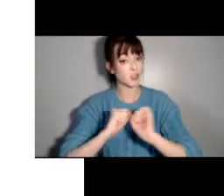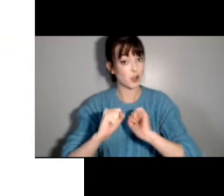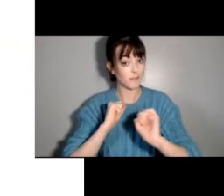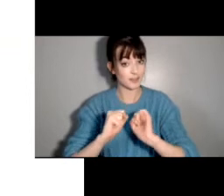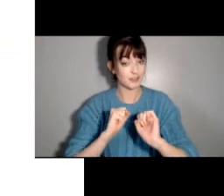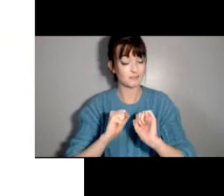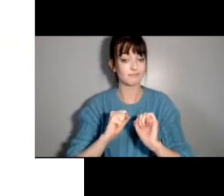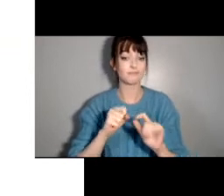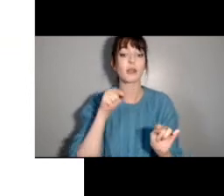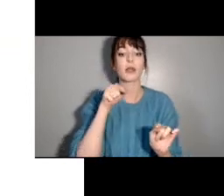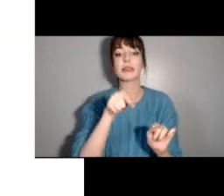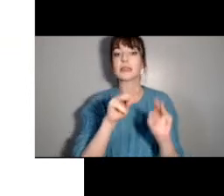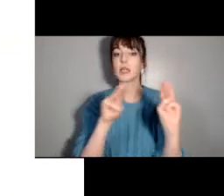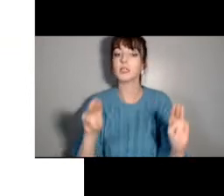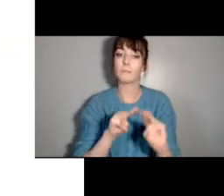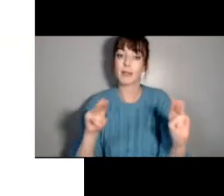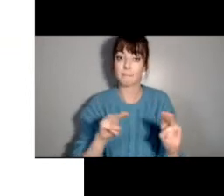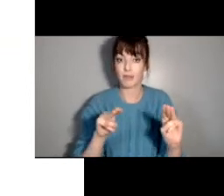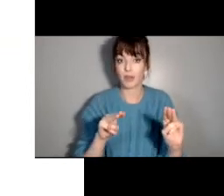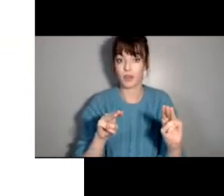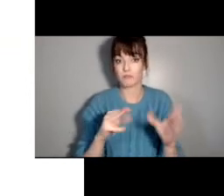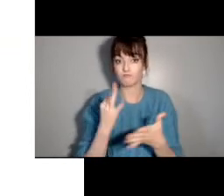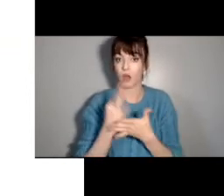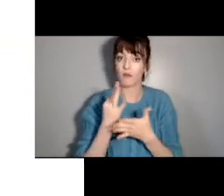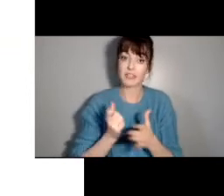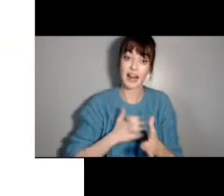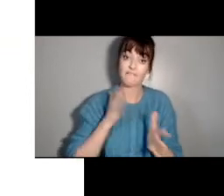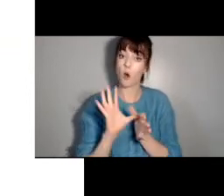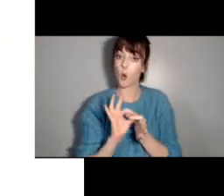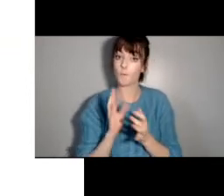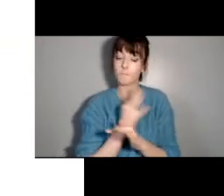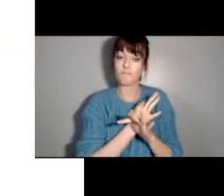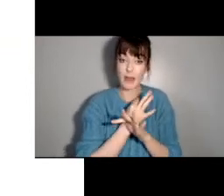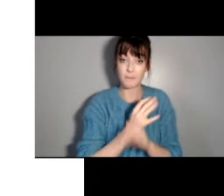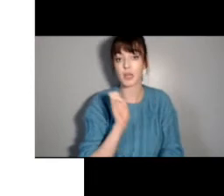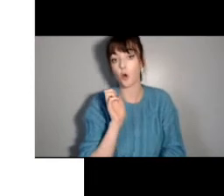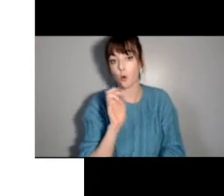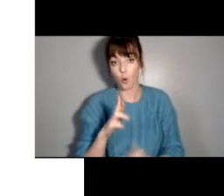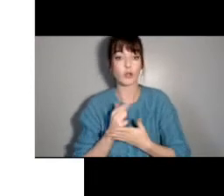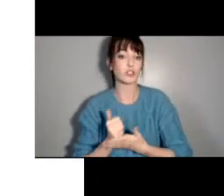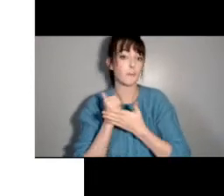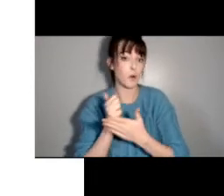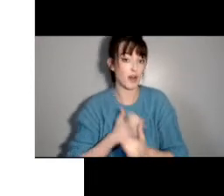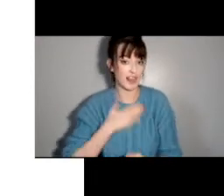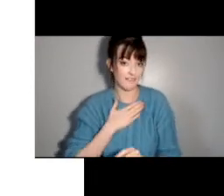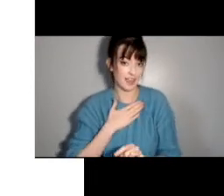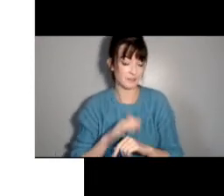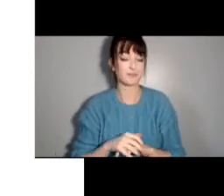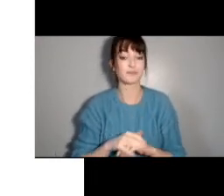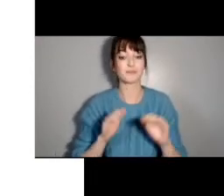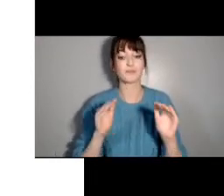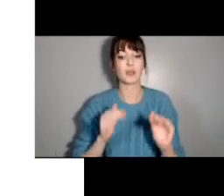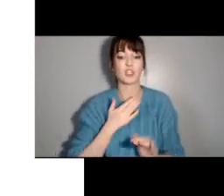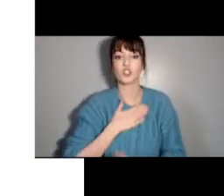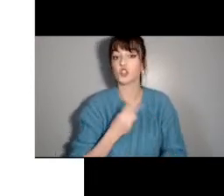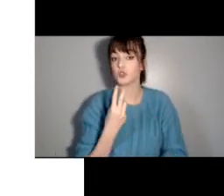these participants would largely have been living in their family homes or in a supported living arrangement. And then just